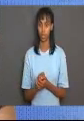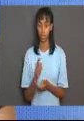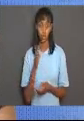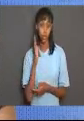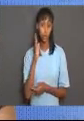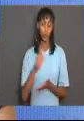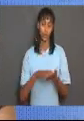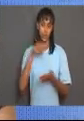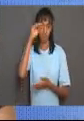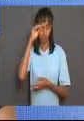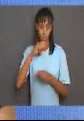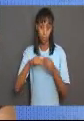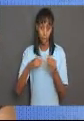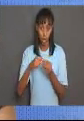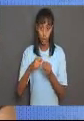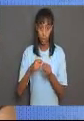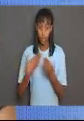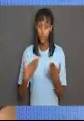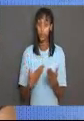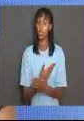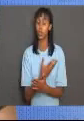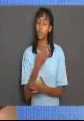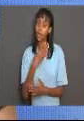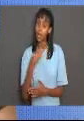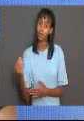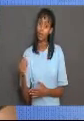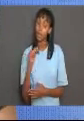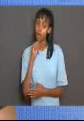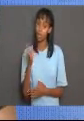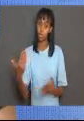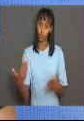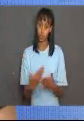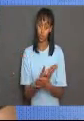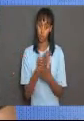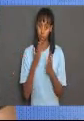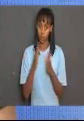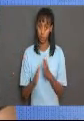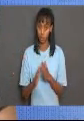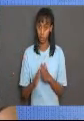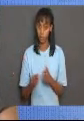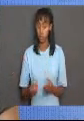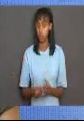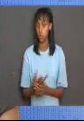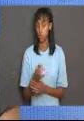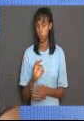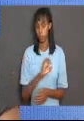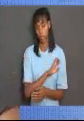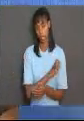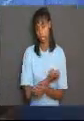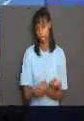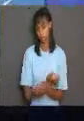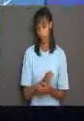You will learn about renewable and non-renewable sources of energy.